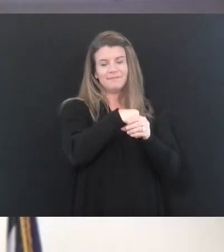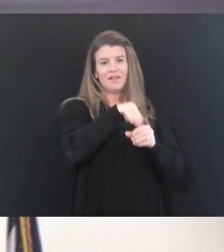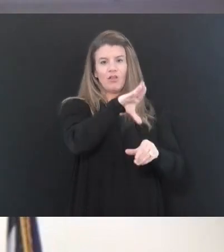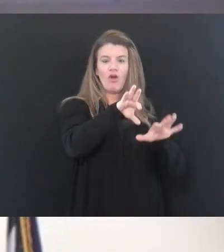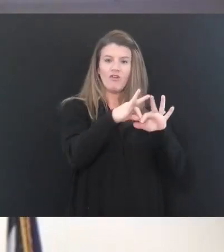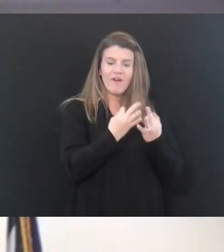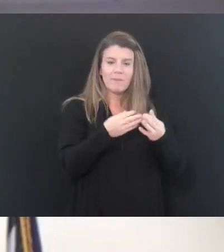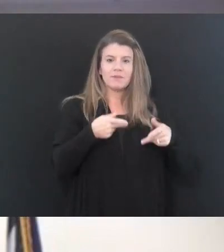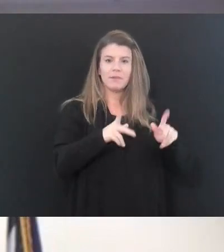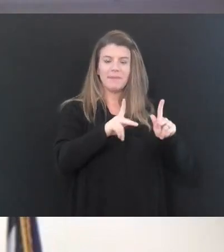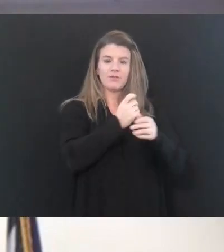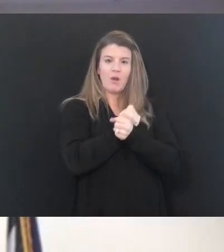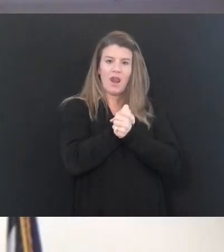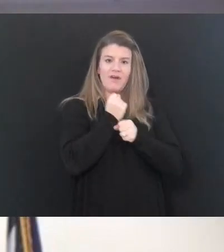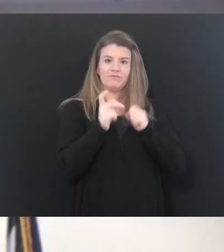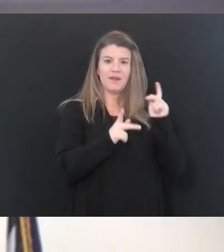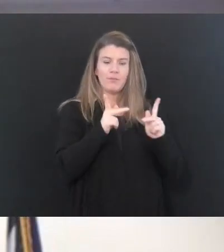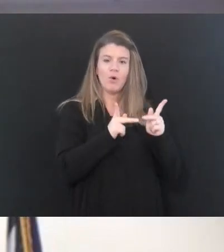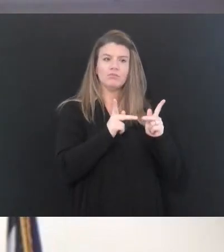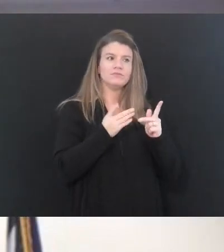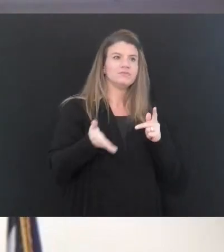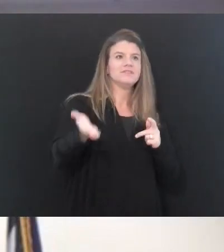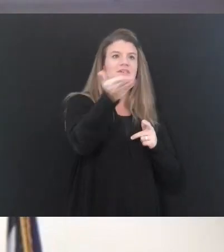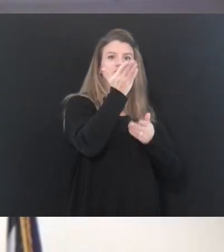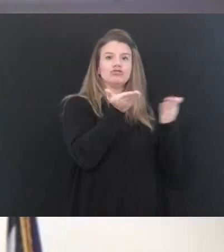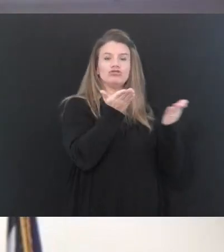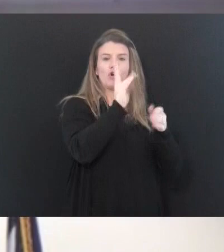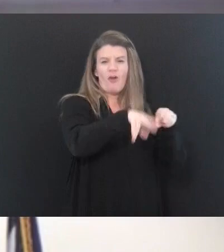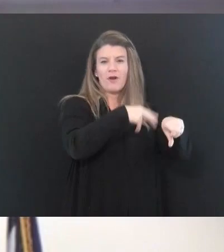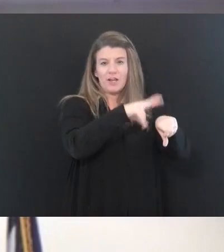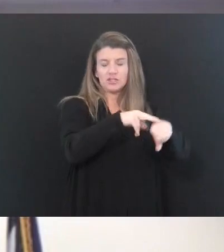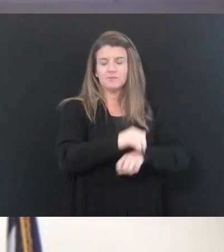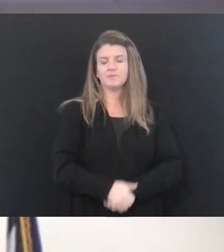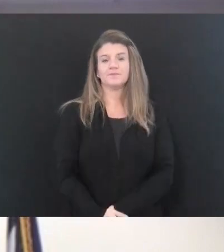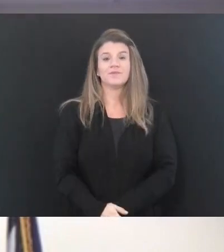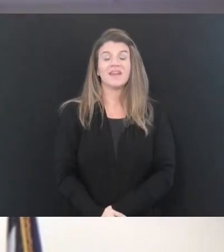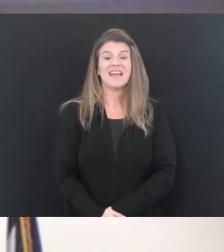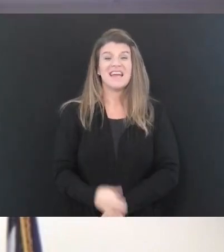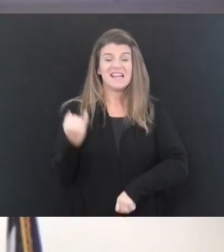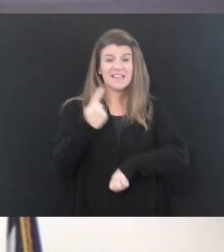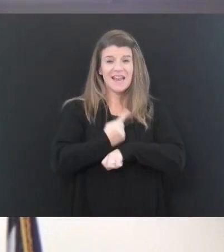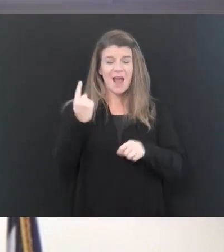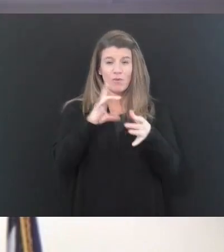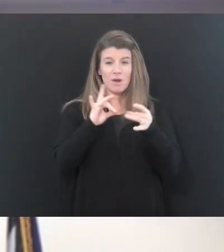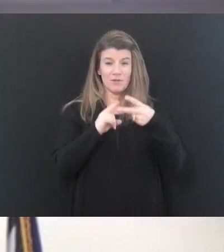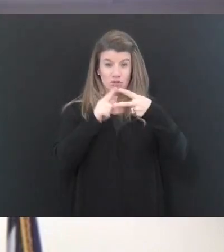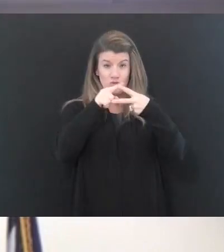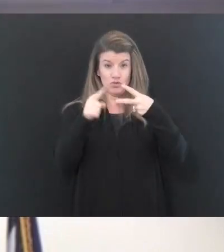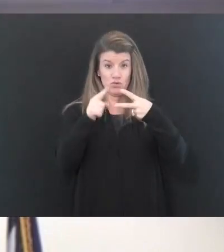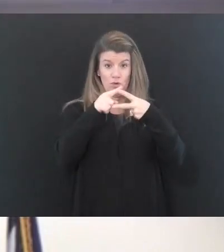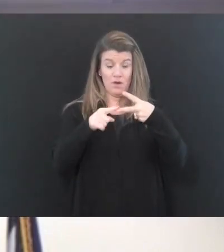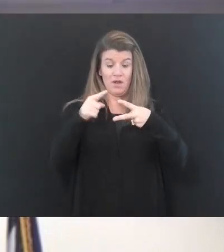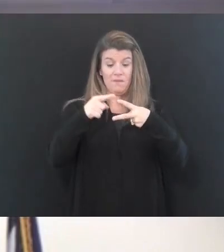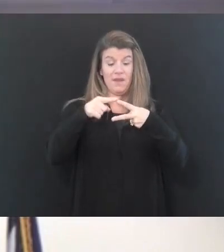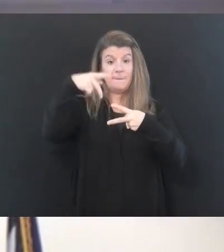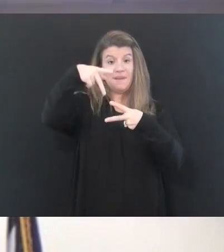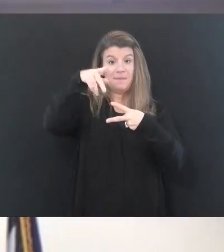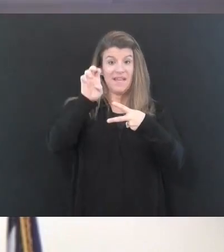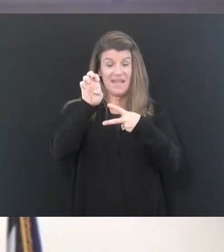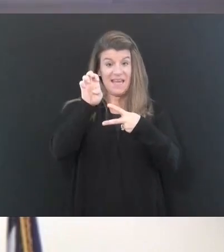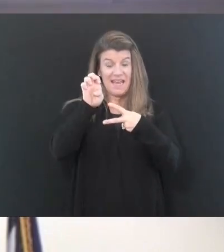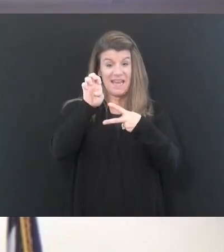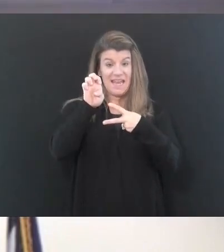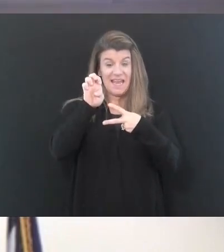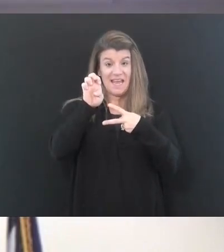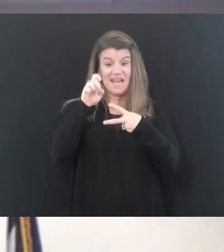their loved ones to serve our nation. 2 areas I want to highlight today, PPE, personal protective equipment,